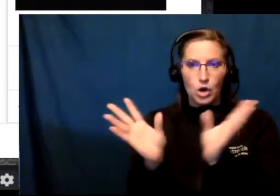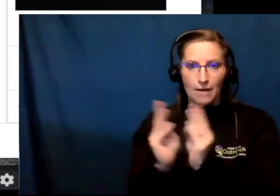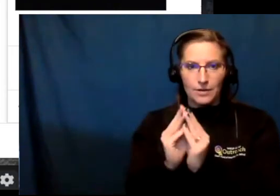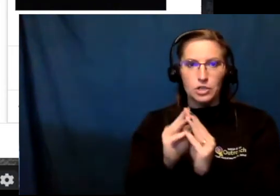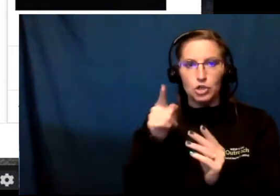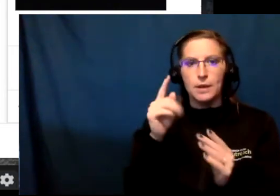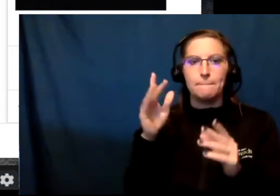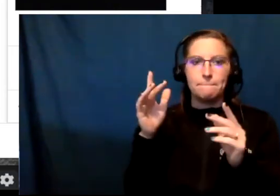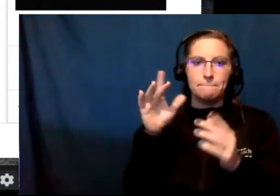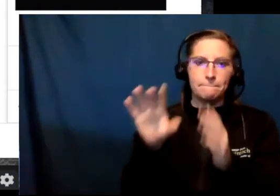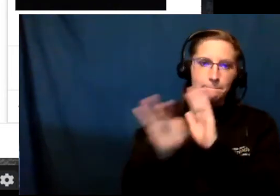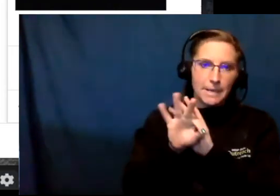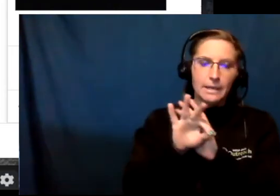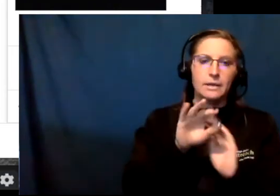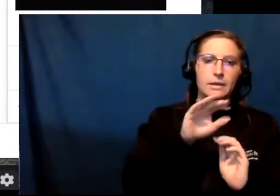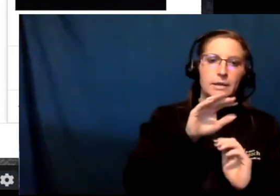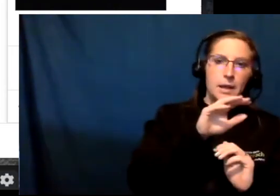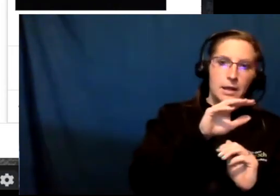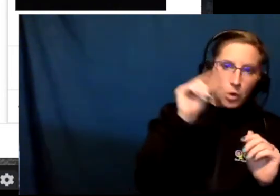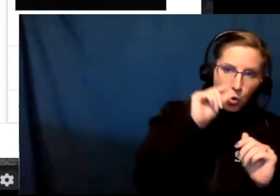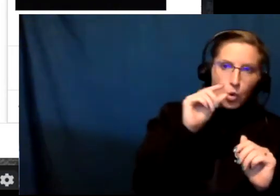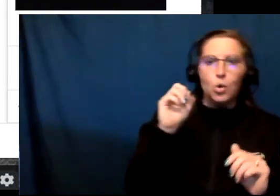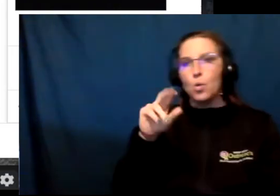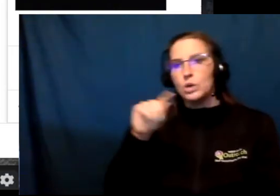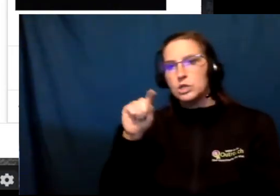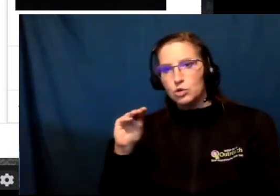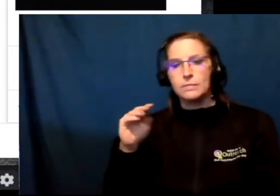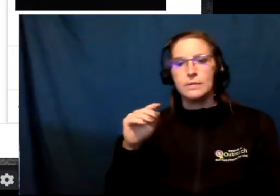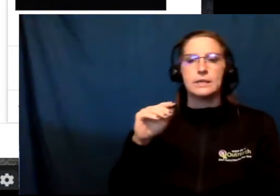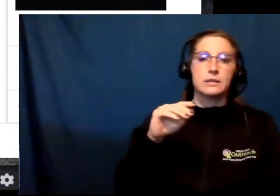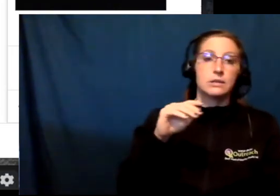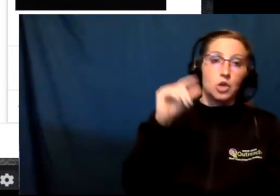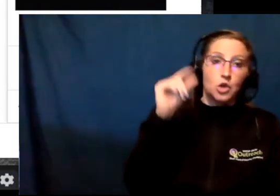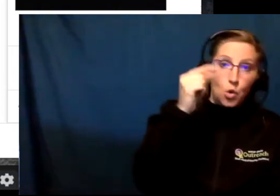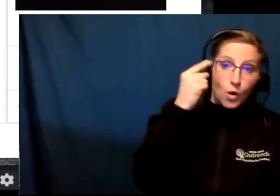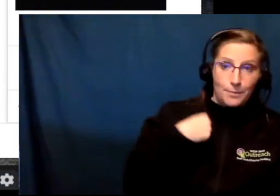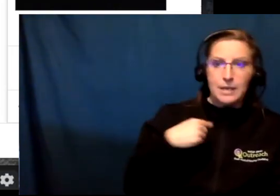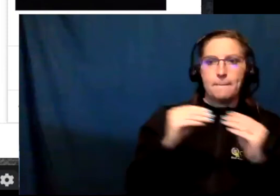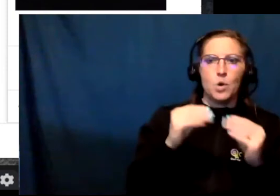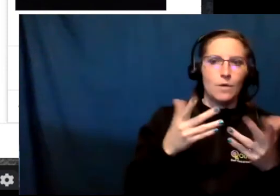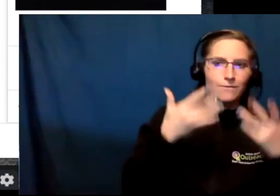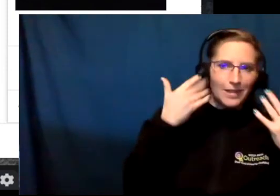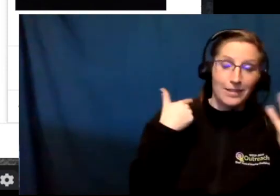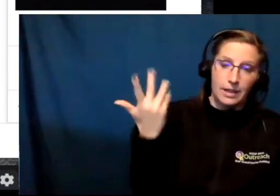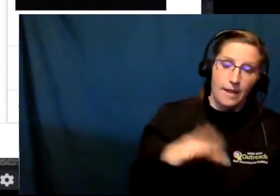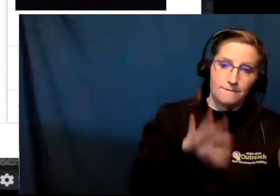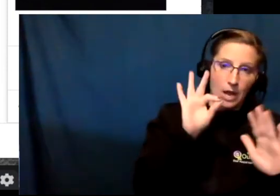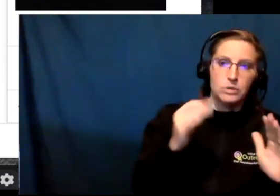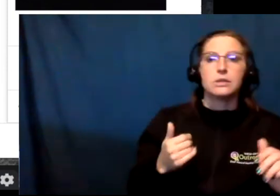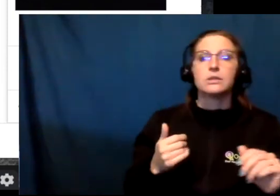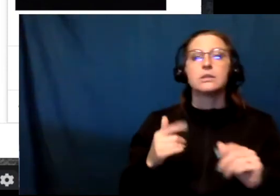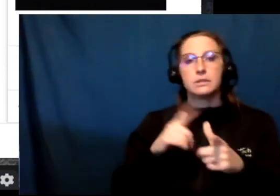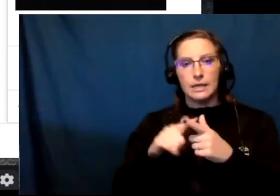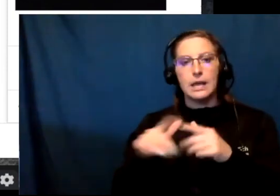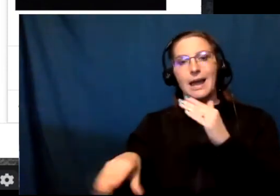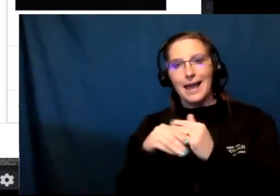between Google Meet or a Zoom. I prefer Google Meet. It just seems like it's more user friendly. And then you would want to add,